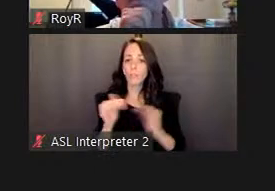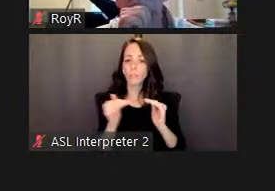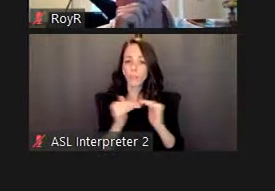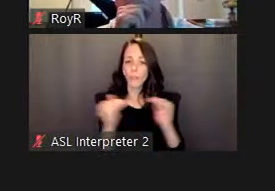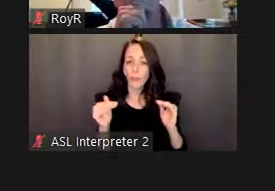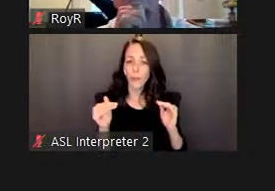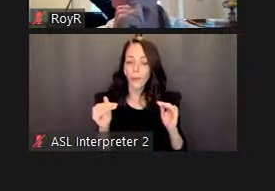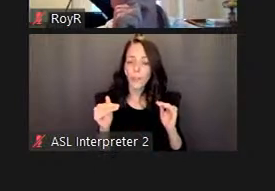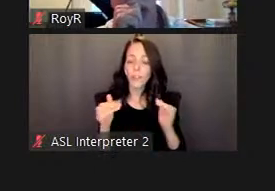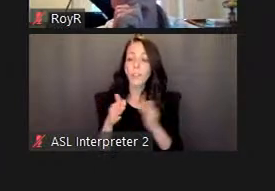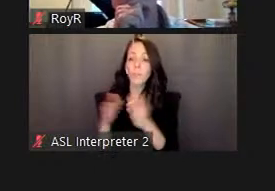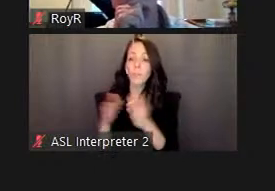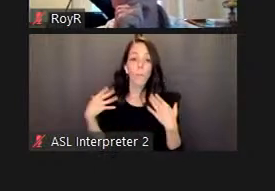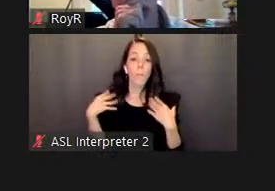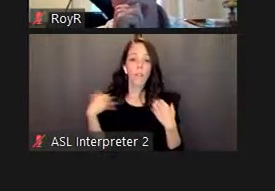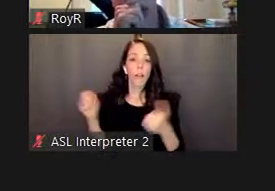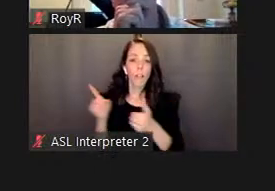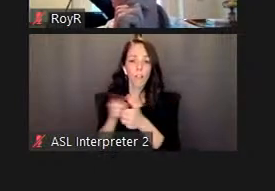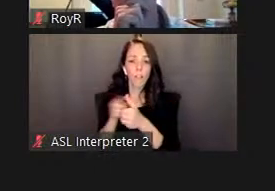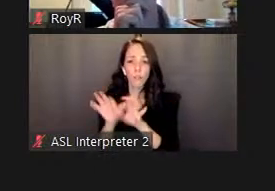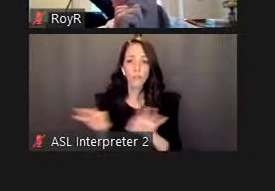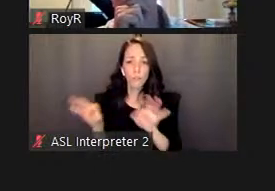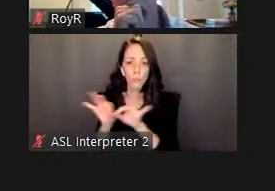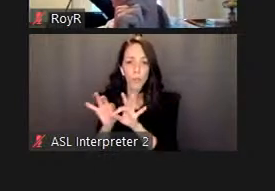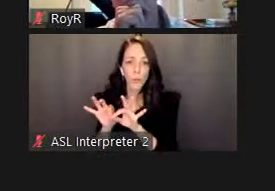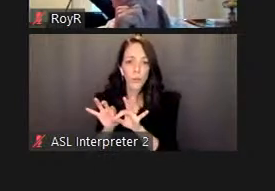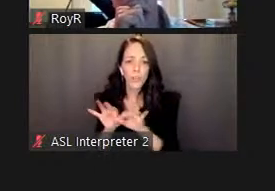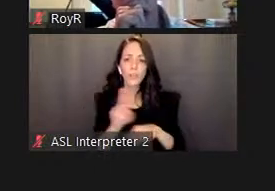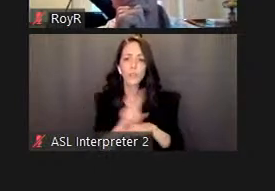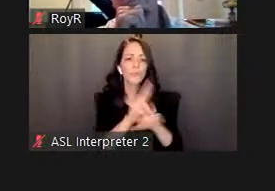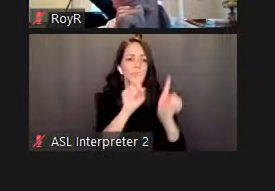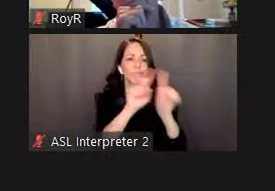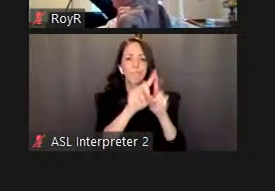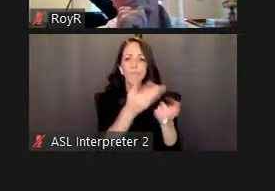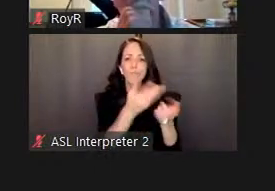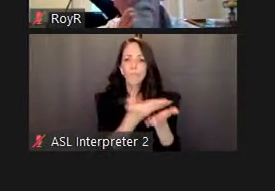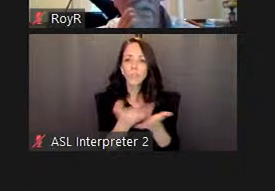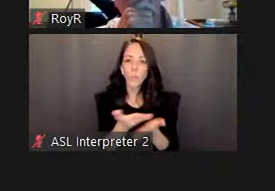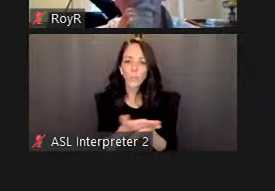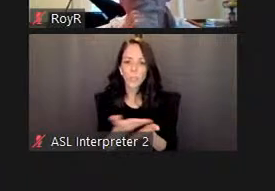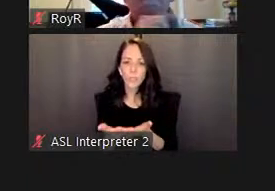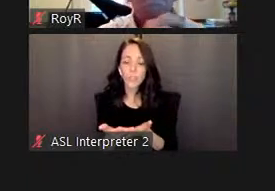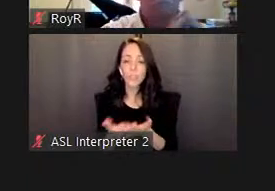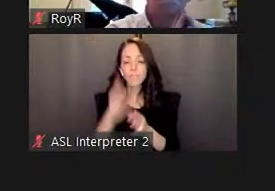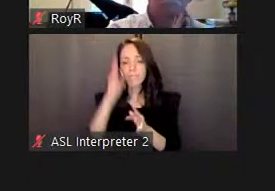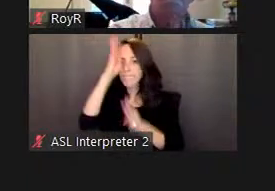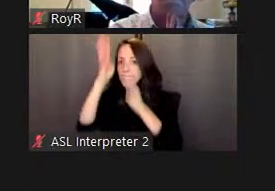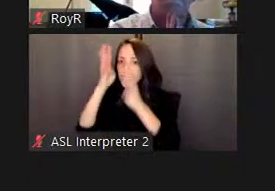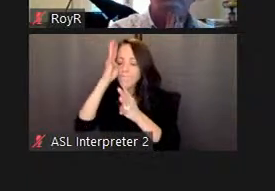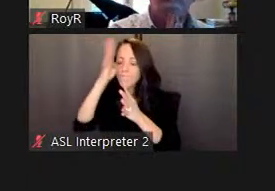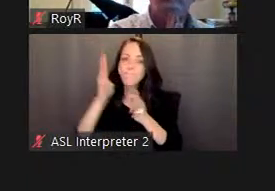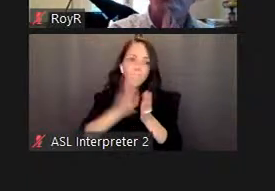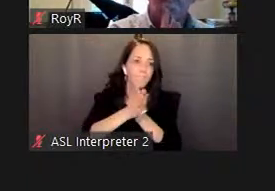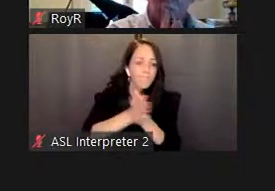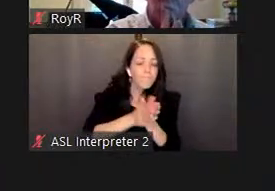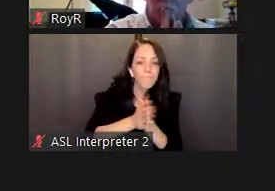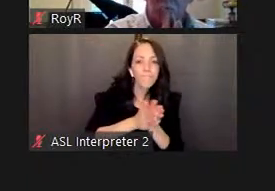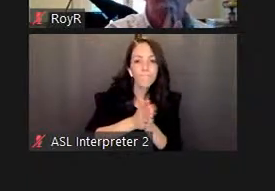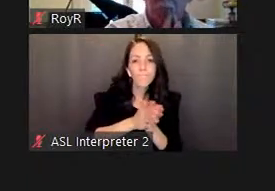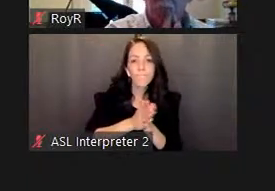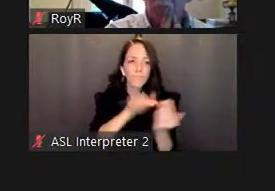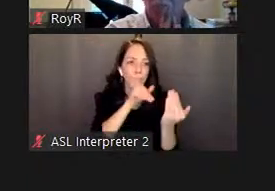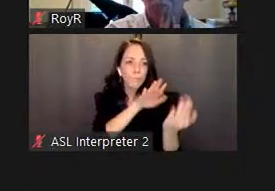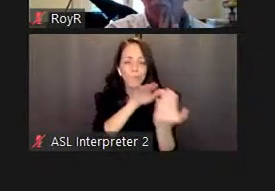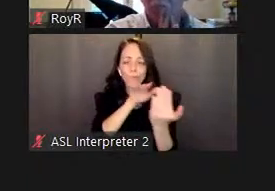or using multiple resources, being innovative, proactive, and